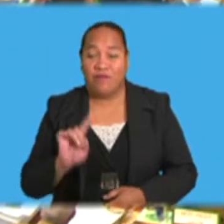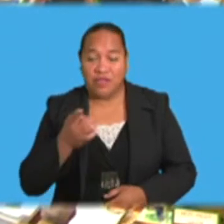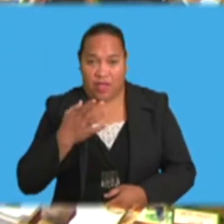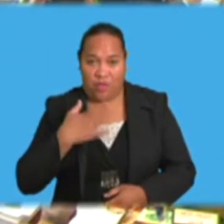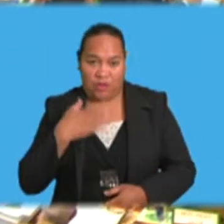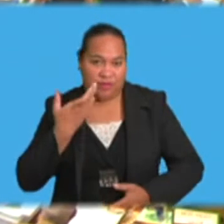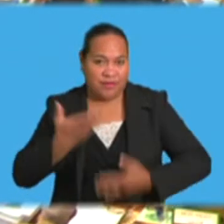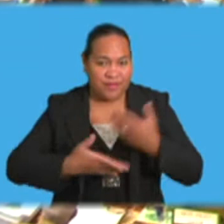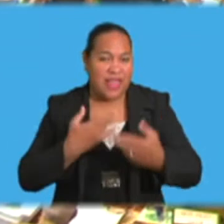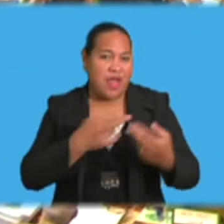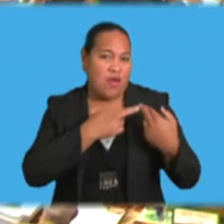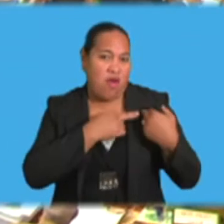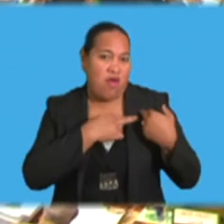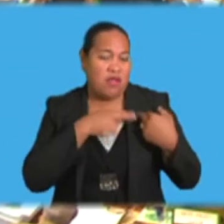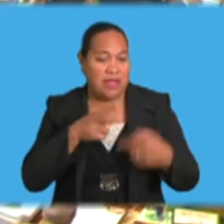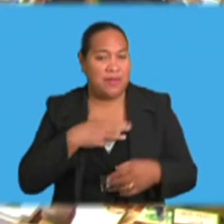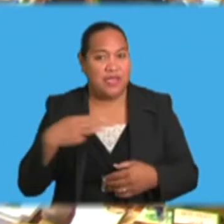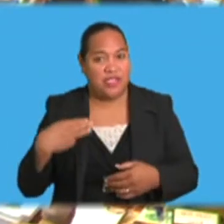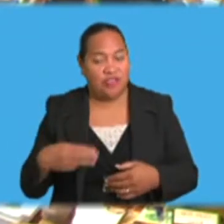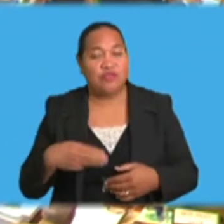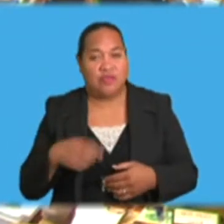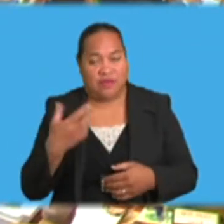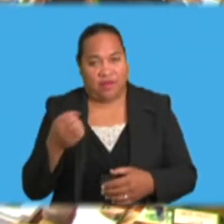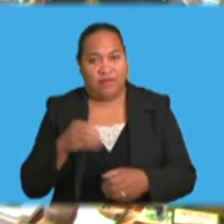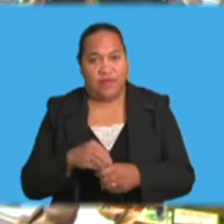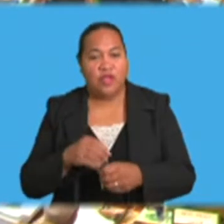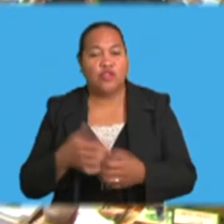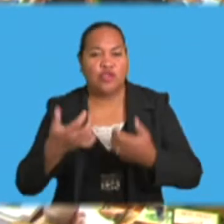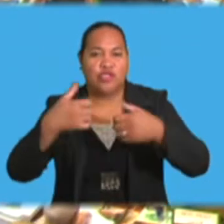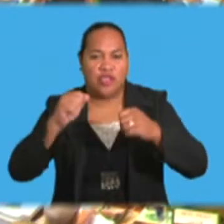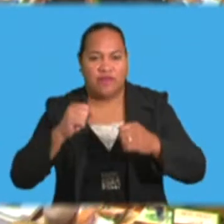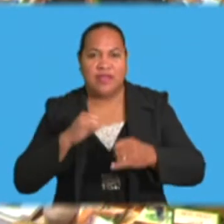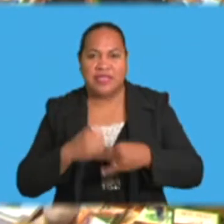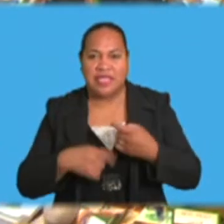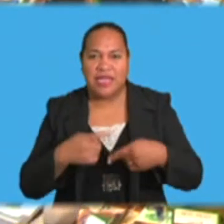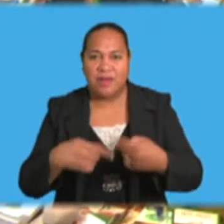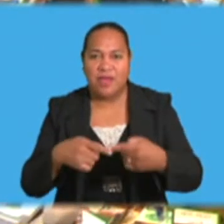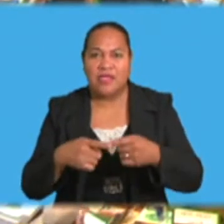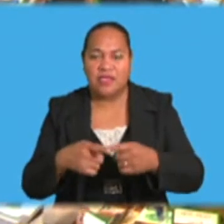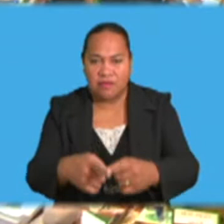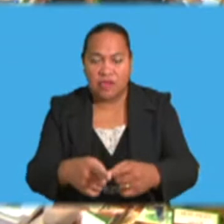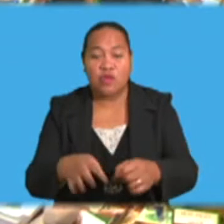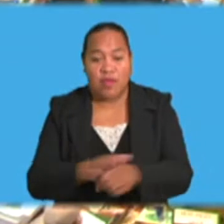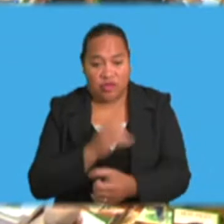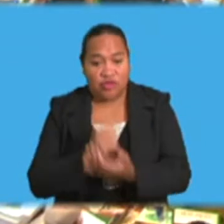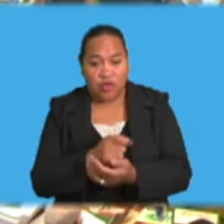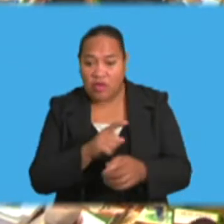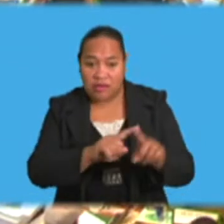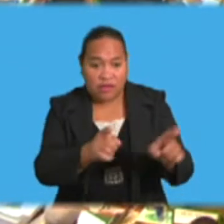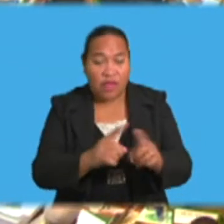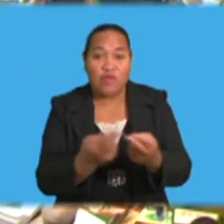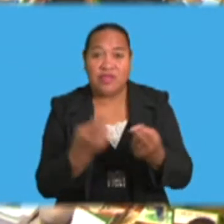of Fisheries plays to achieve the sustainable use of all marine resources to ensure its continuous